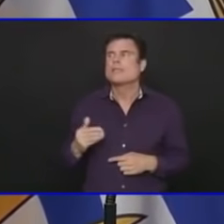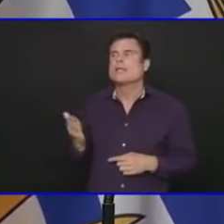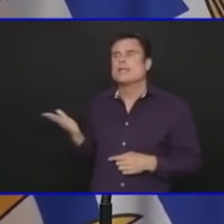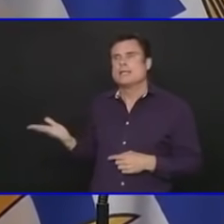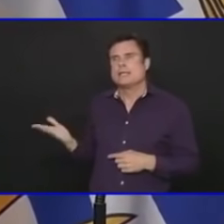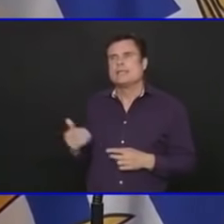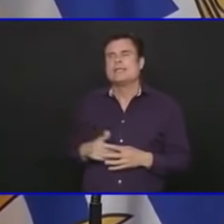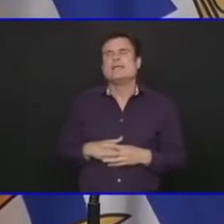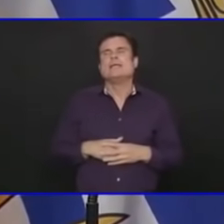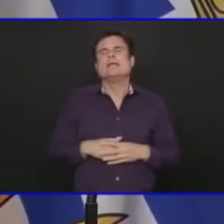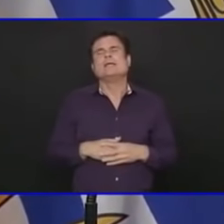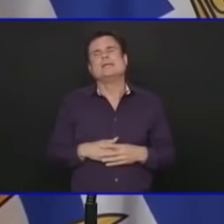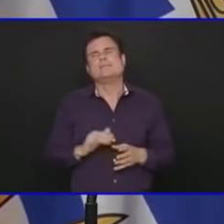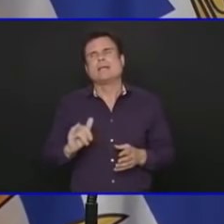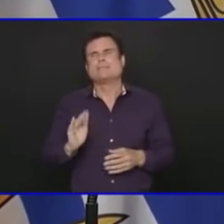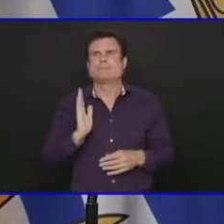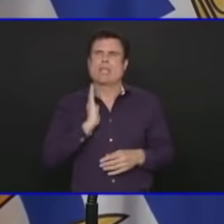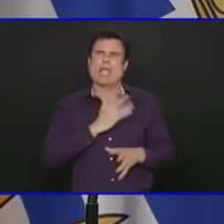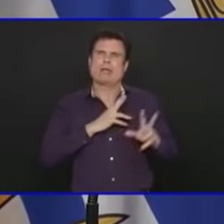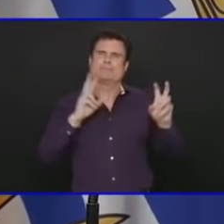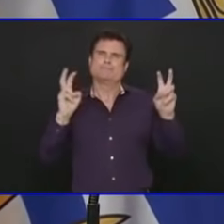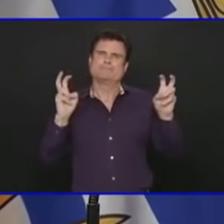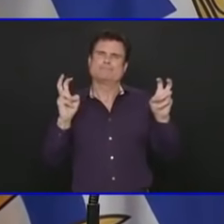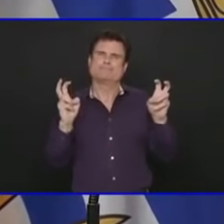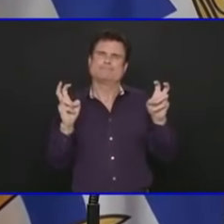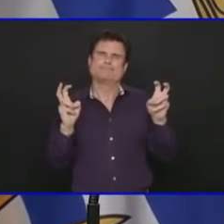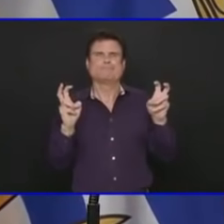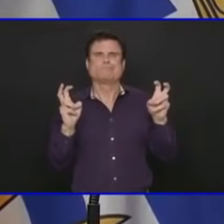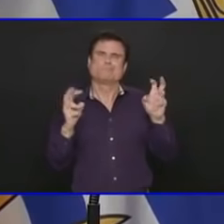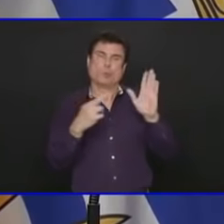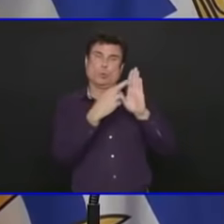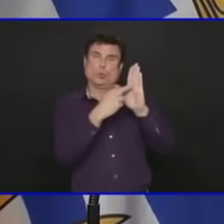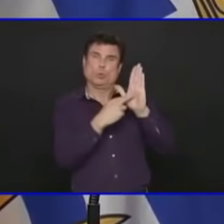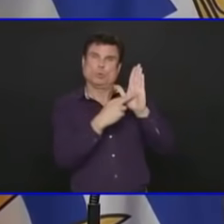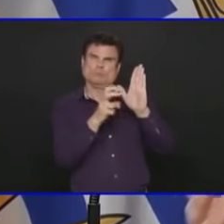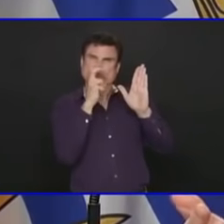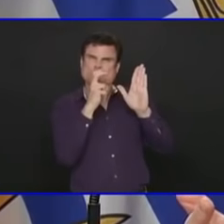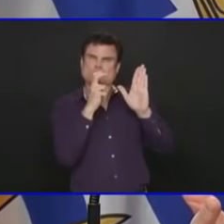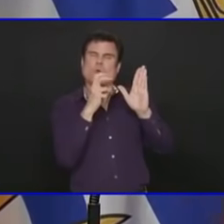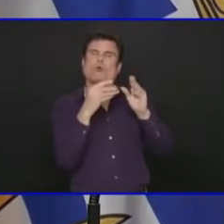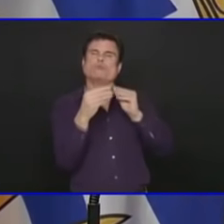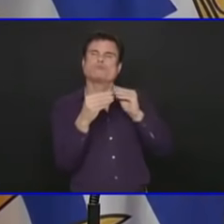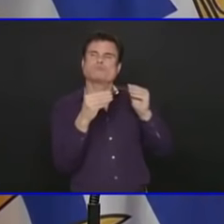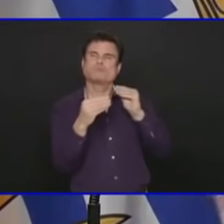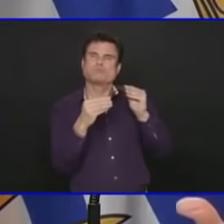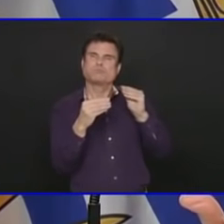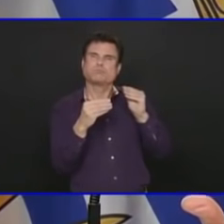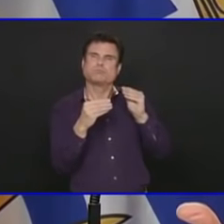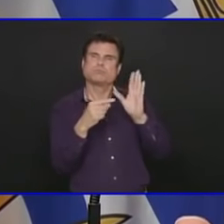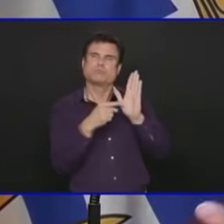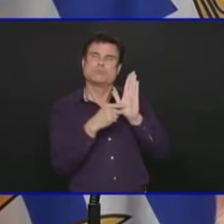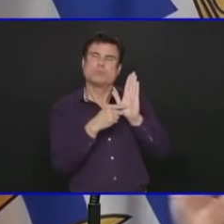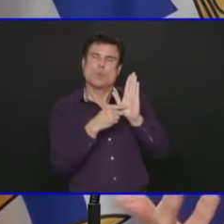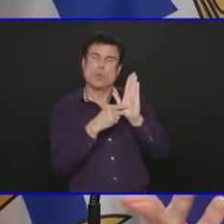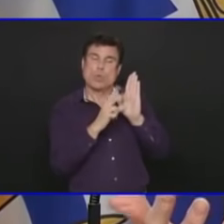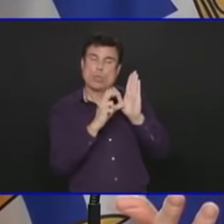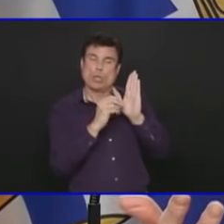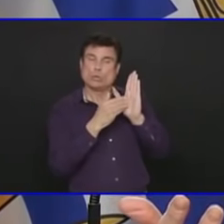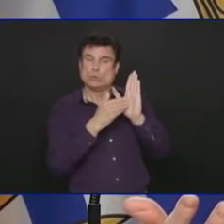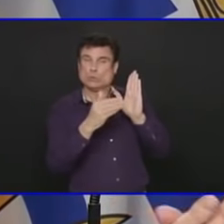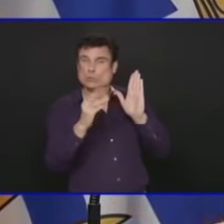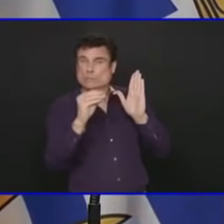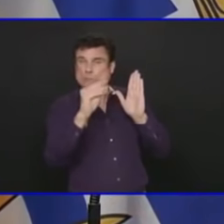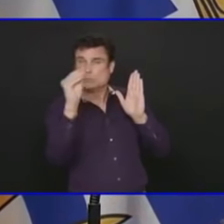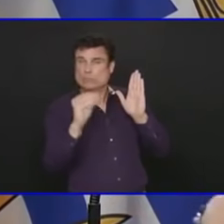that we can have increased connections with people, or we can have safer connections with people. So when we're talking about retailers,